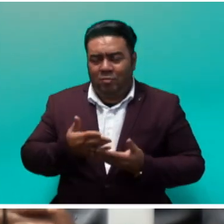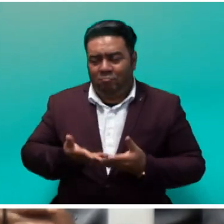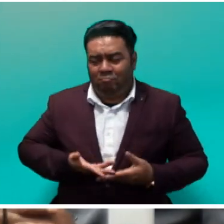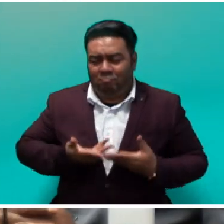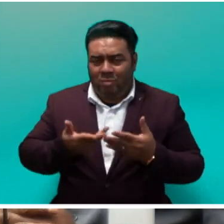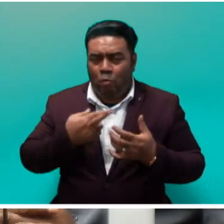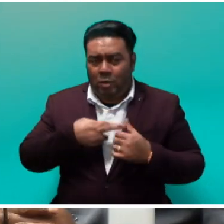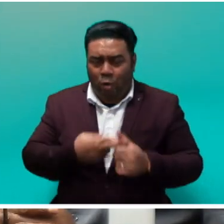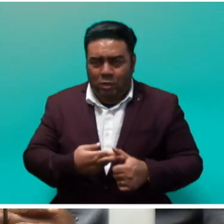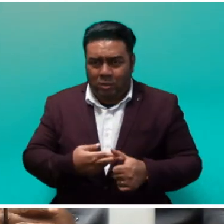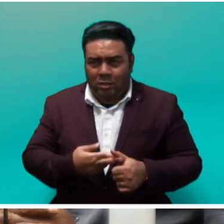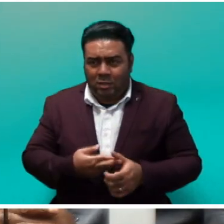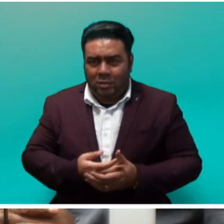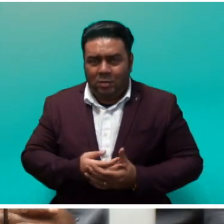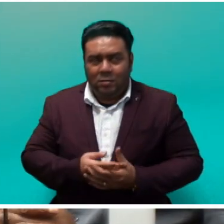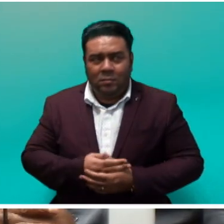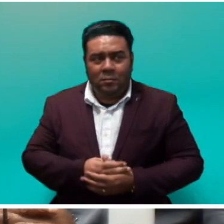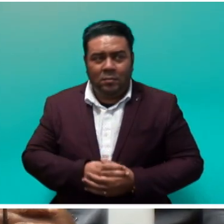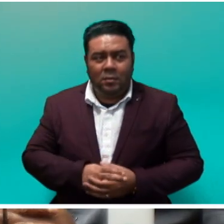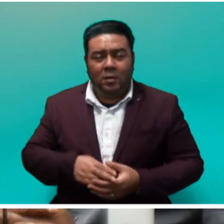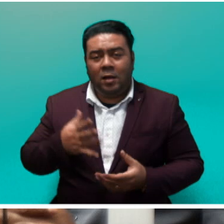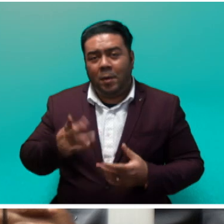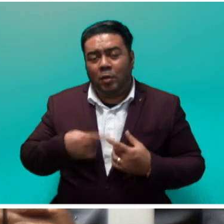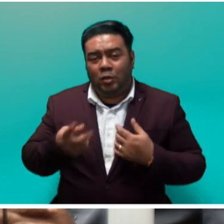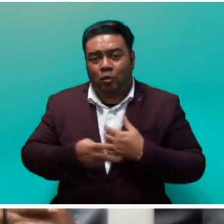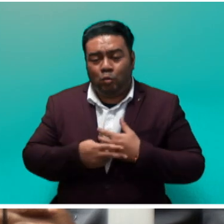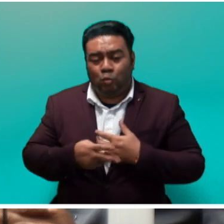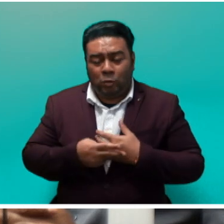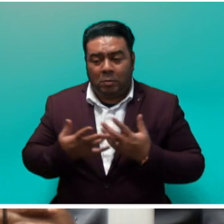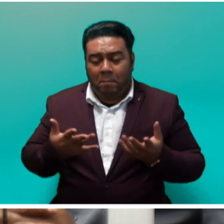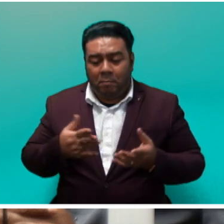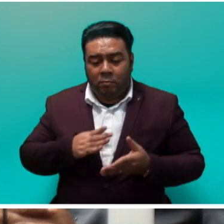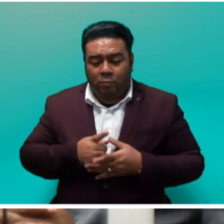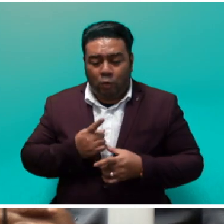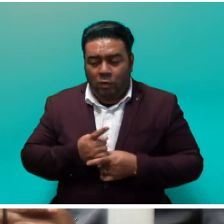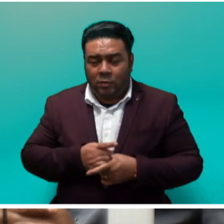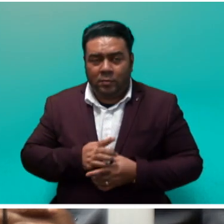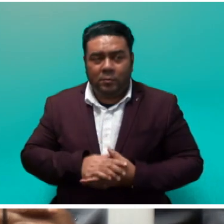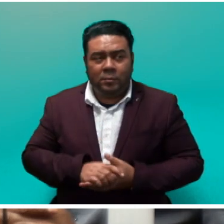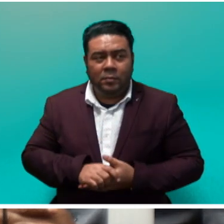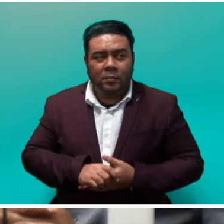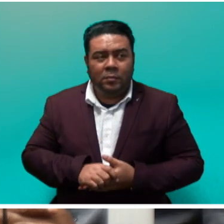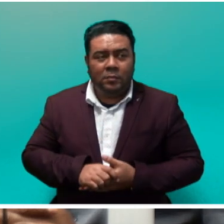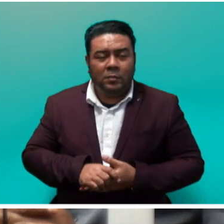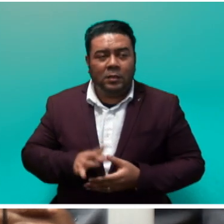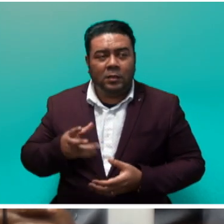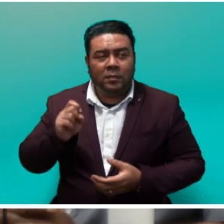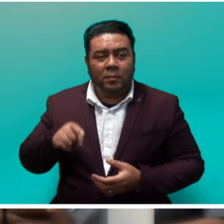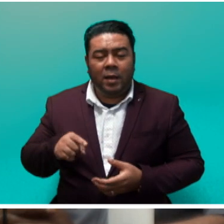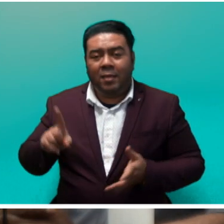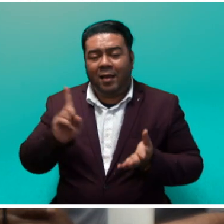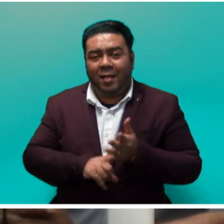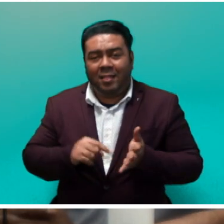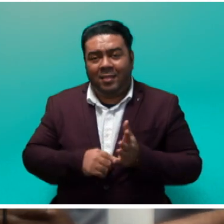a response to that question regarding the security measures taken by Land Transport Authority